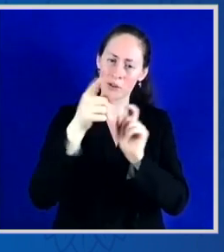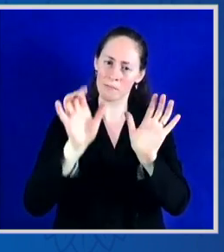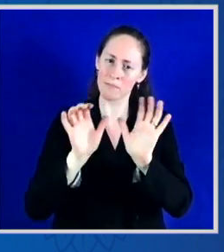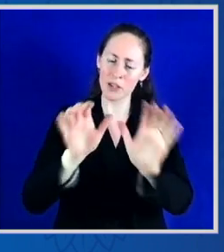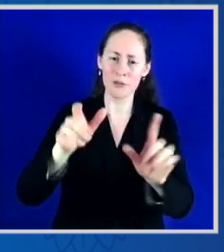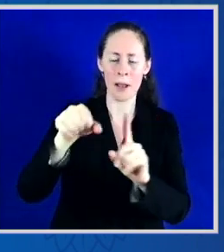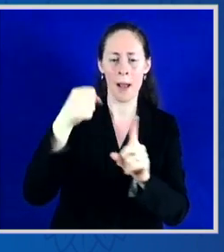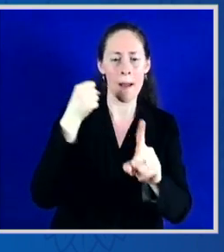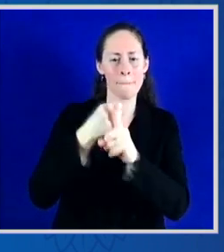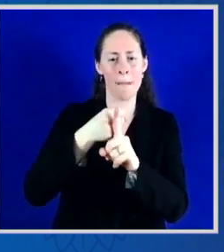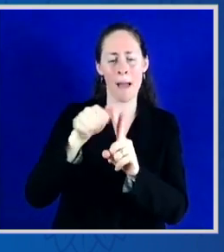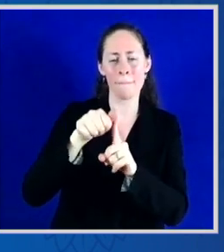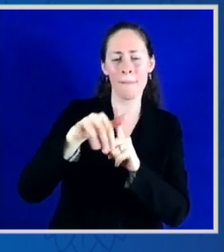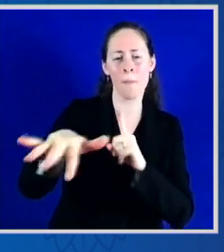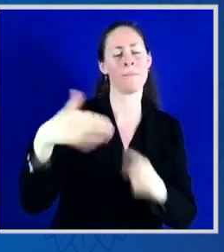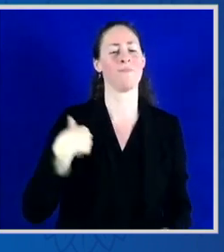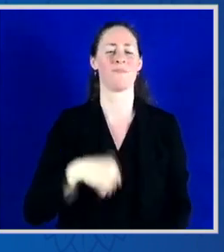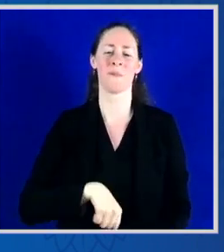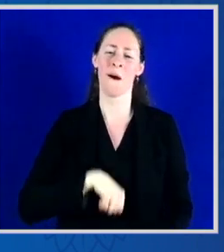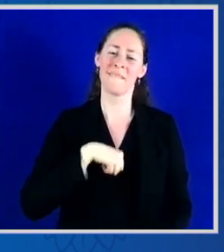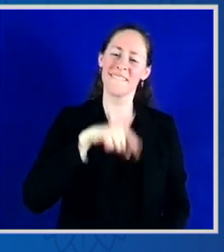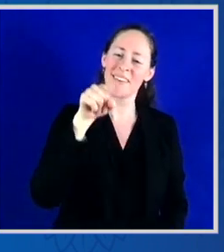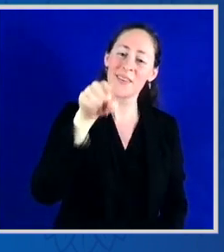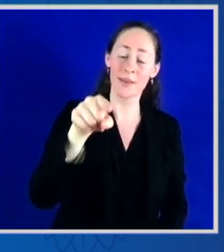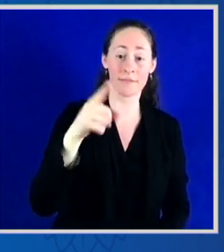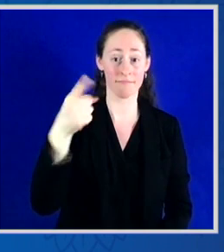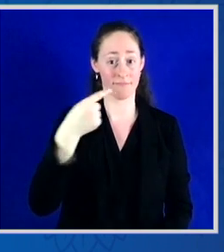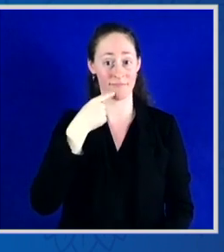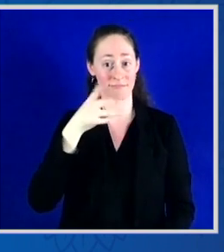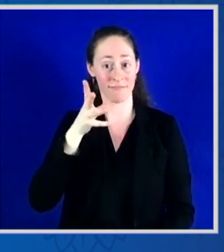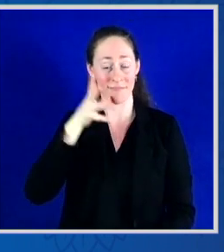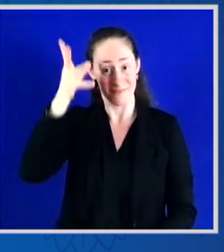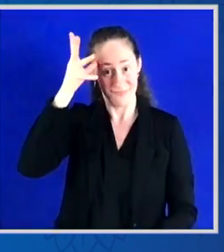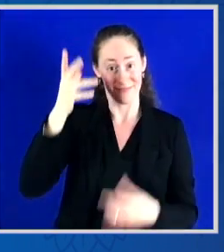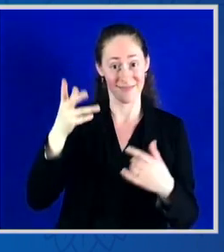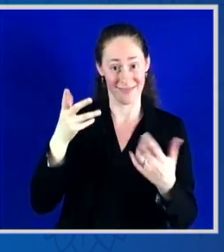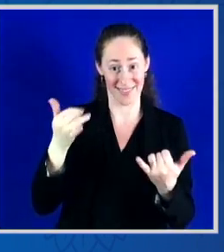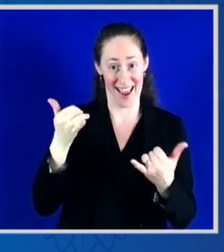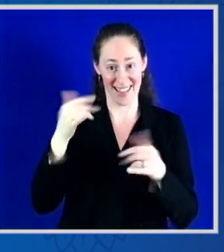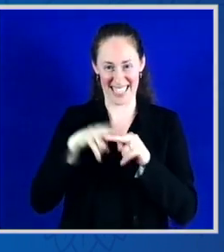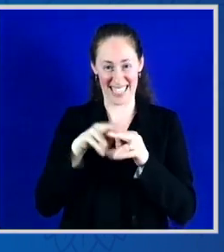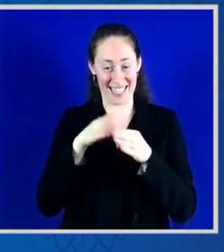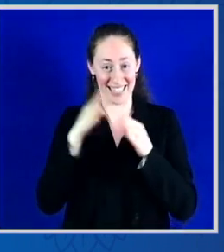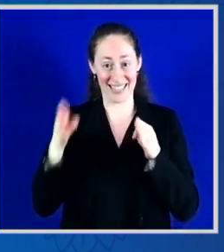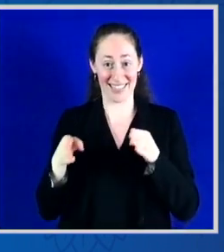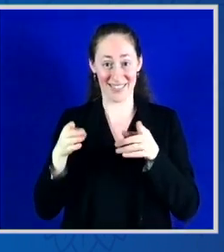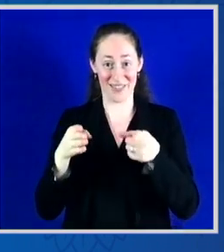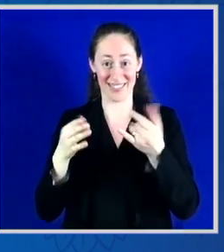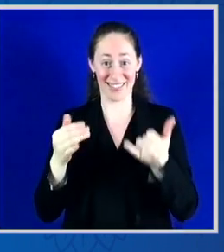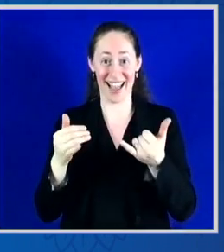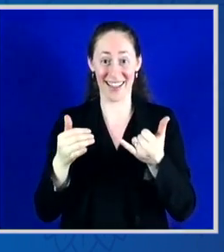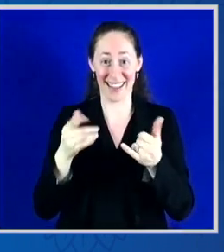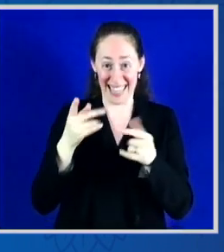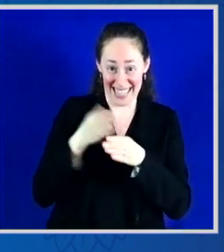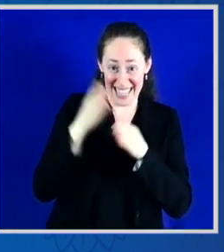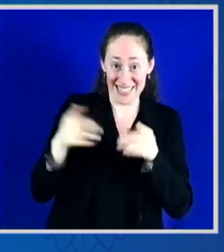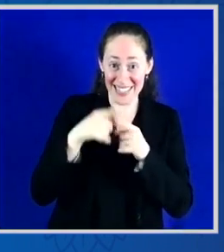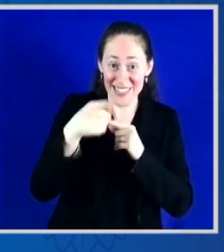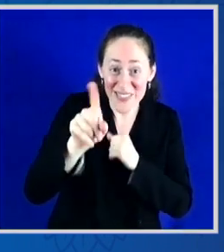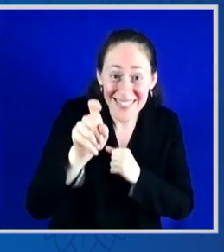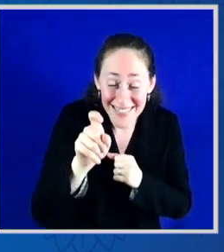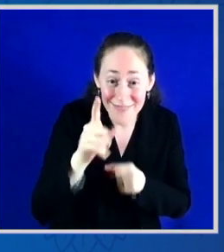And you said your parents are right to the side of you, or right by you. Well, tell your